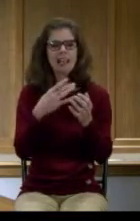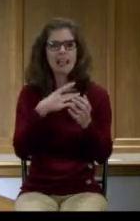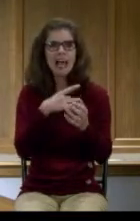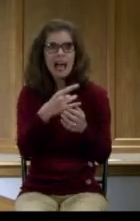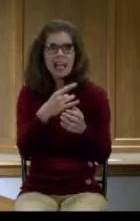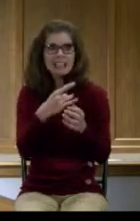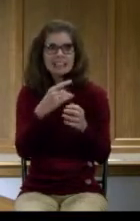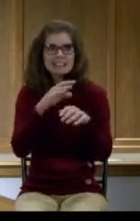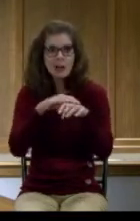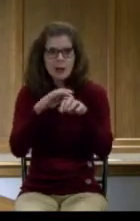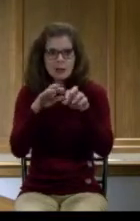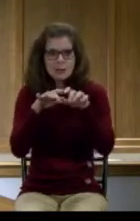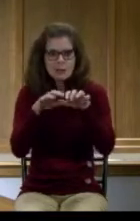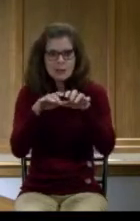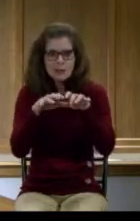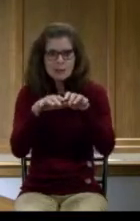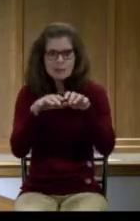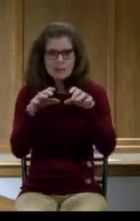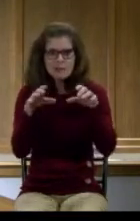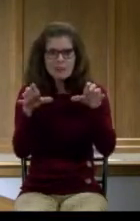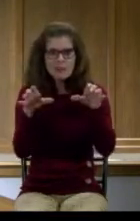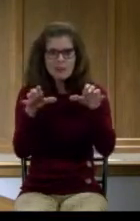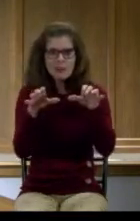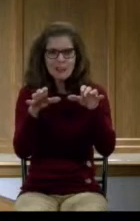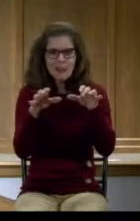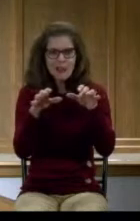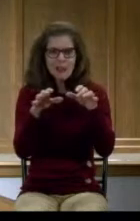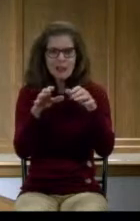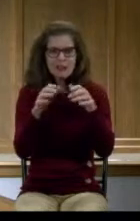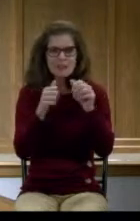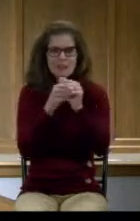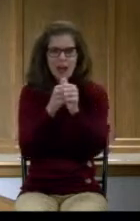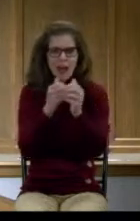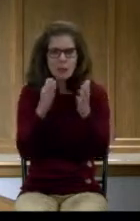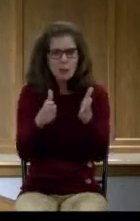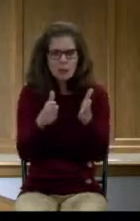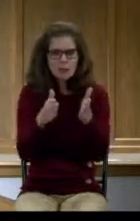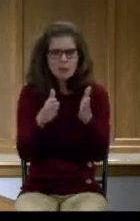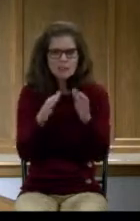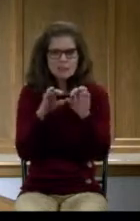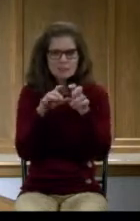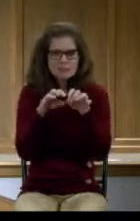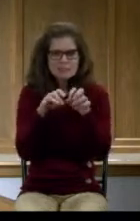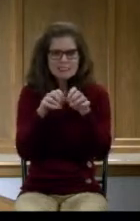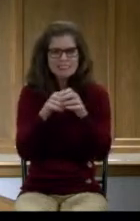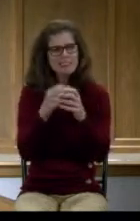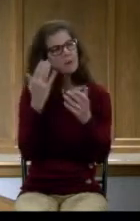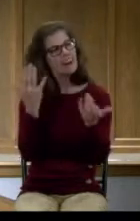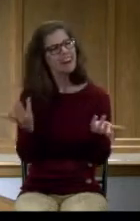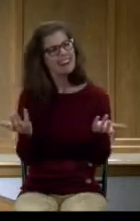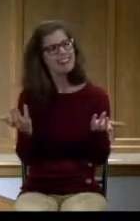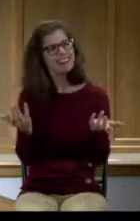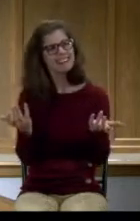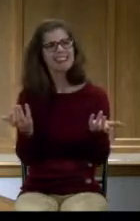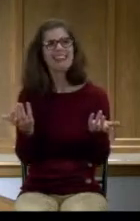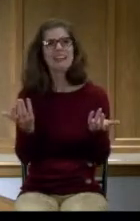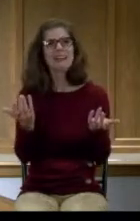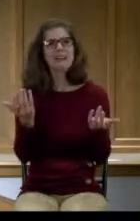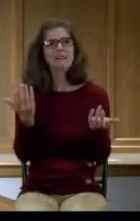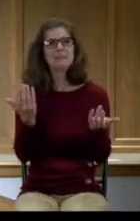and followers on social media? Like, why? If I had to boil it down to one word, it would just be